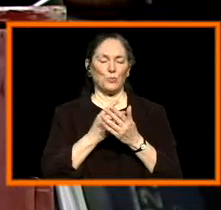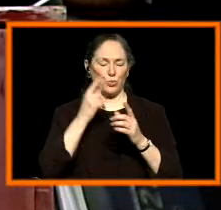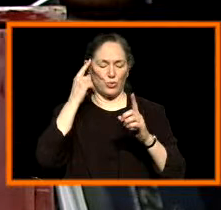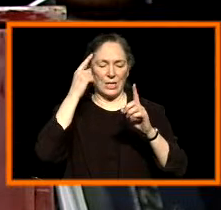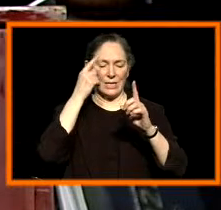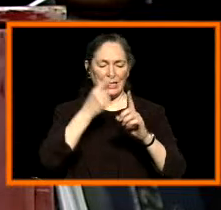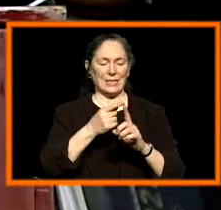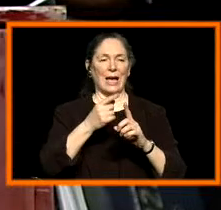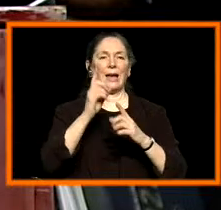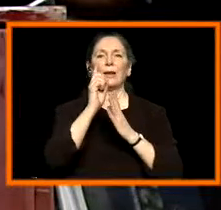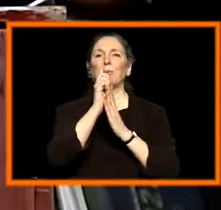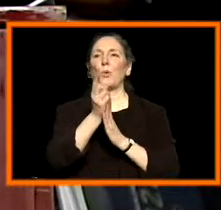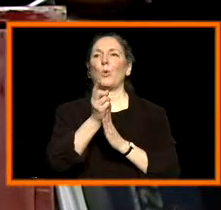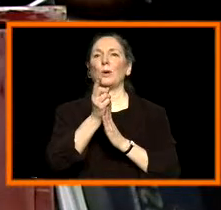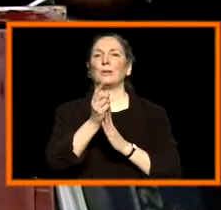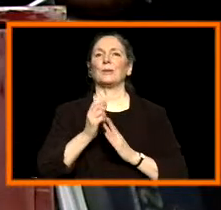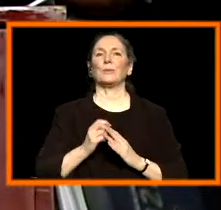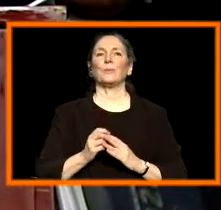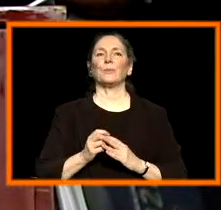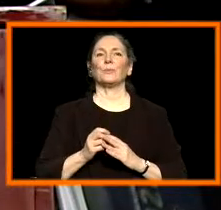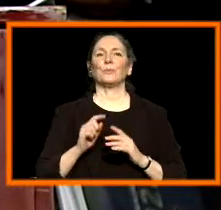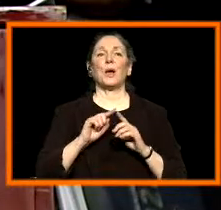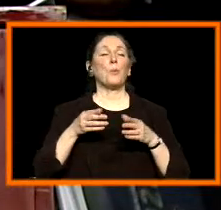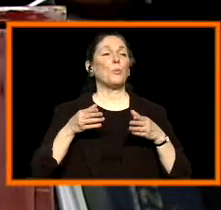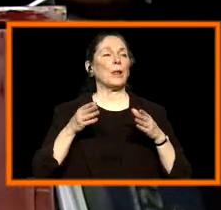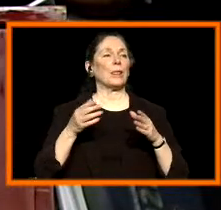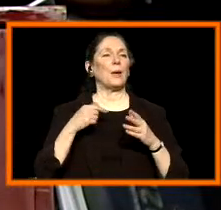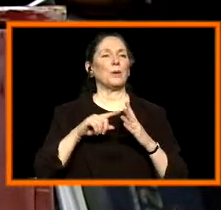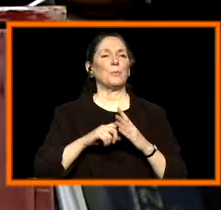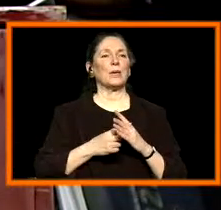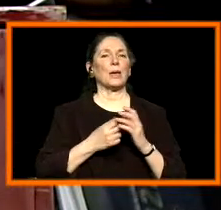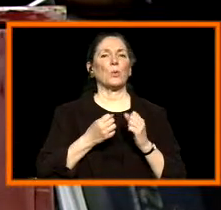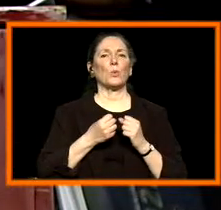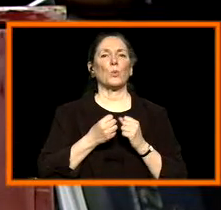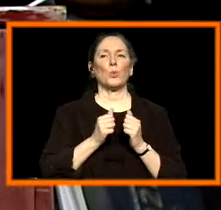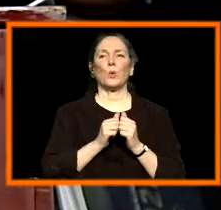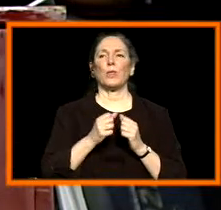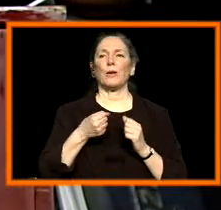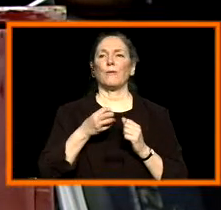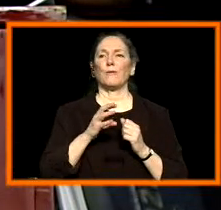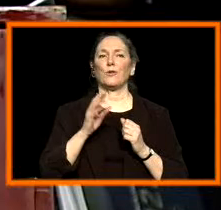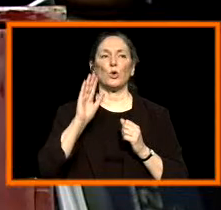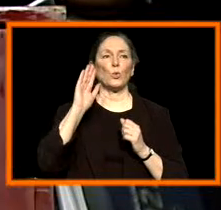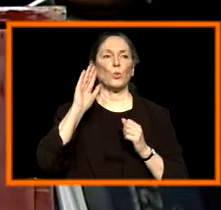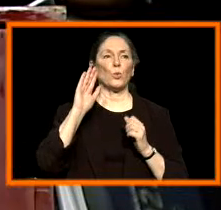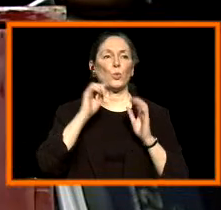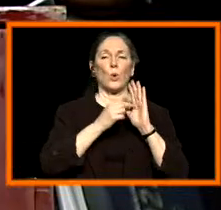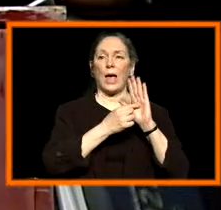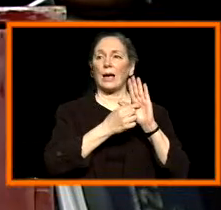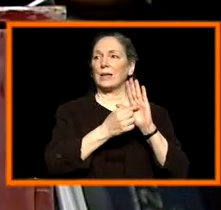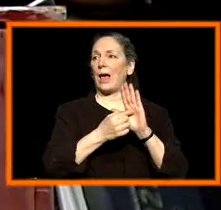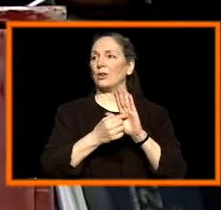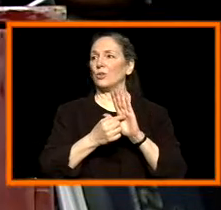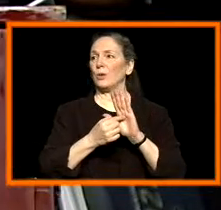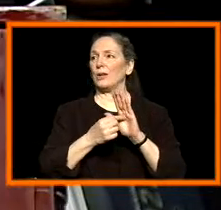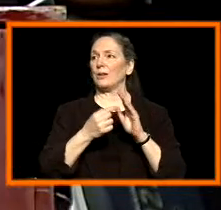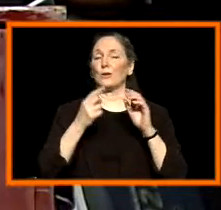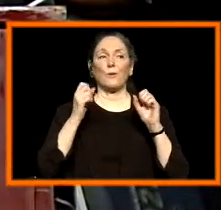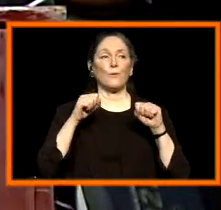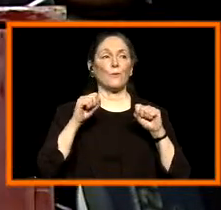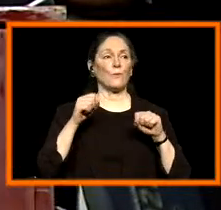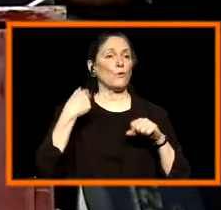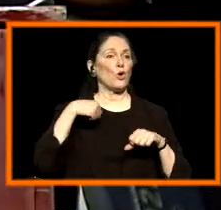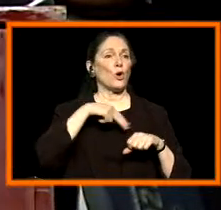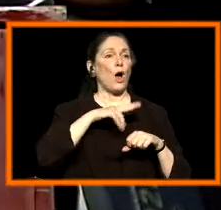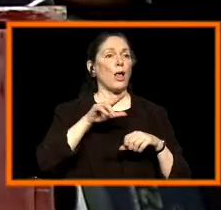predestined moment. But let me begin with a few acknowledgments. In order for all